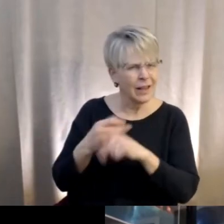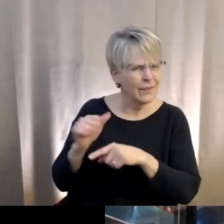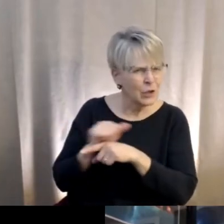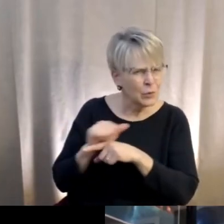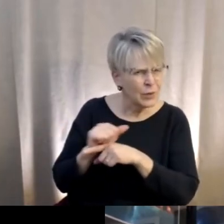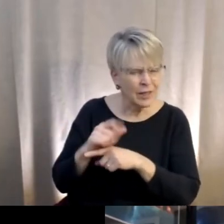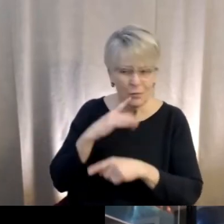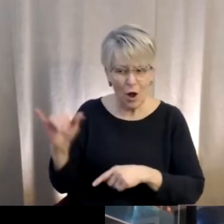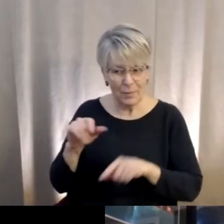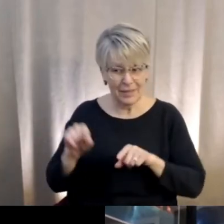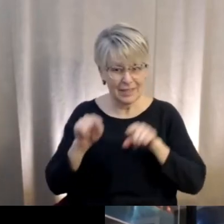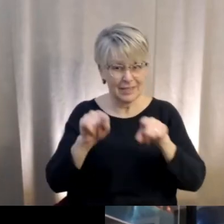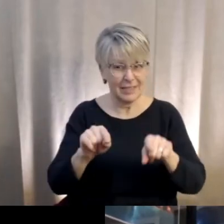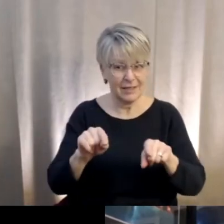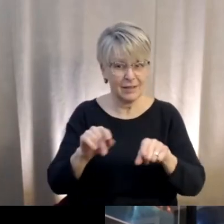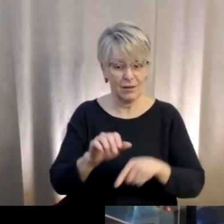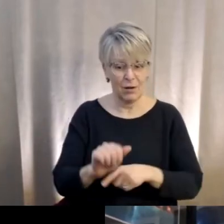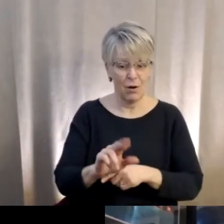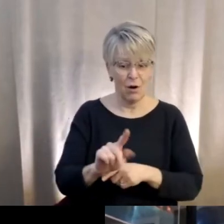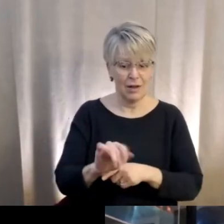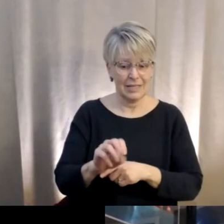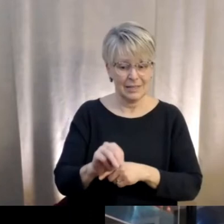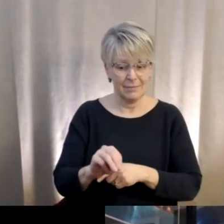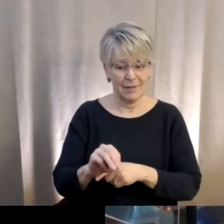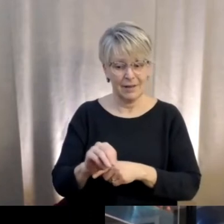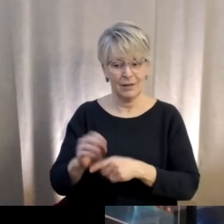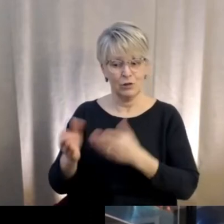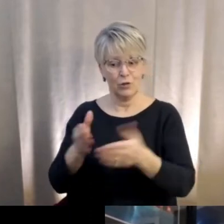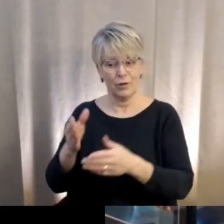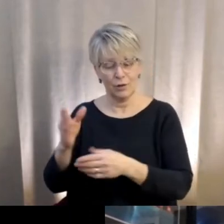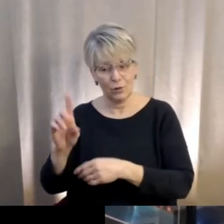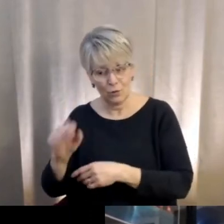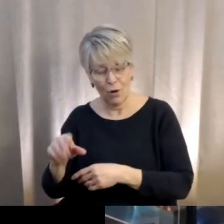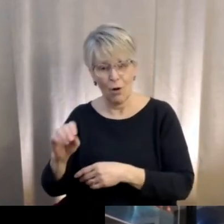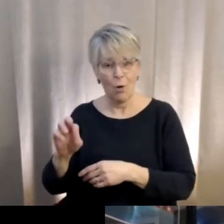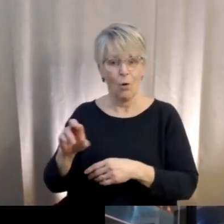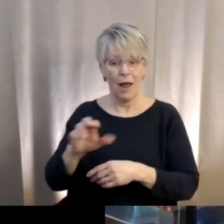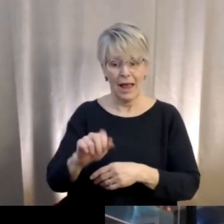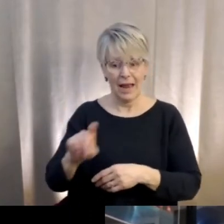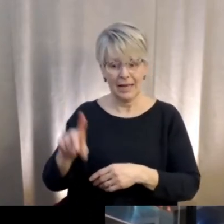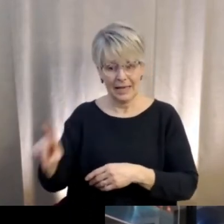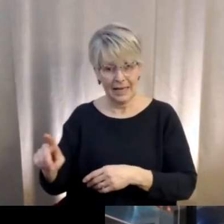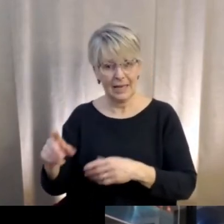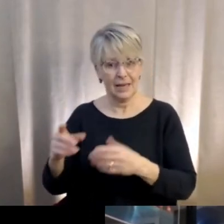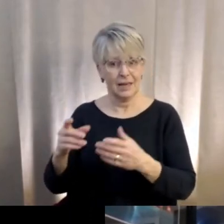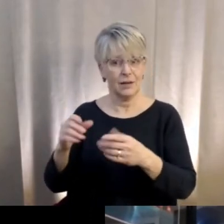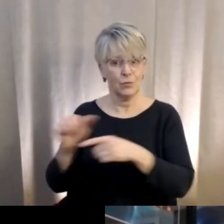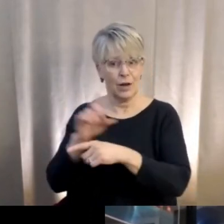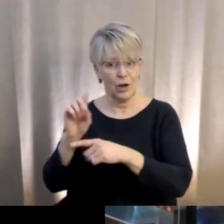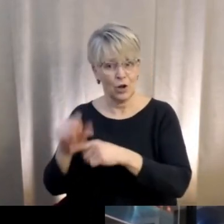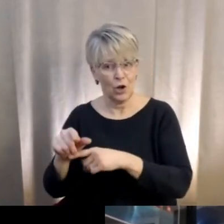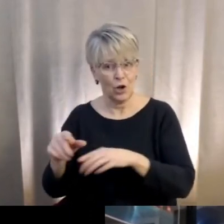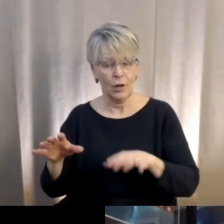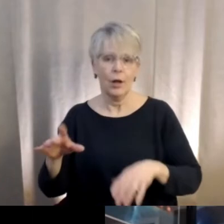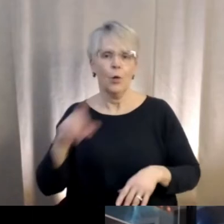is it similar training to an autism service dog, or an ADD therapy dog just needs basic obedience training? It comes down